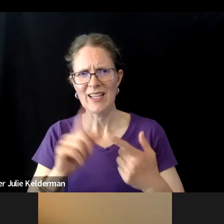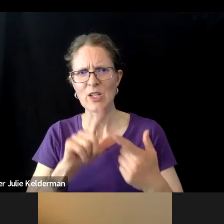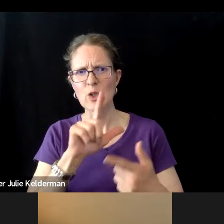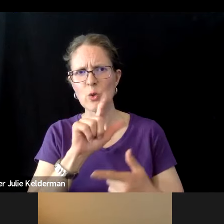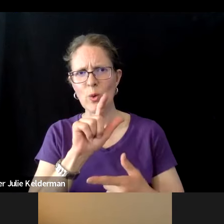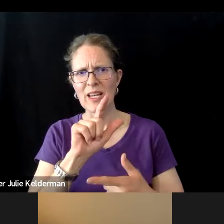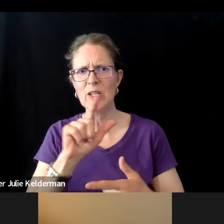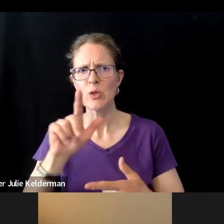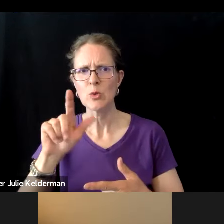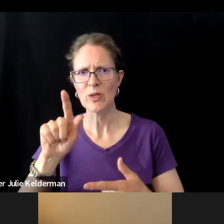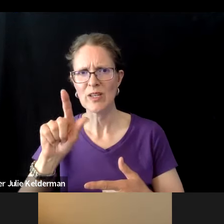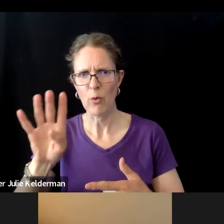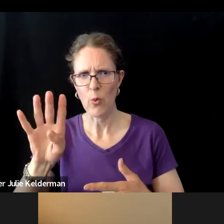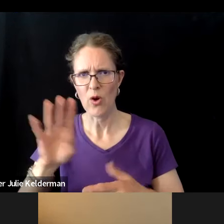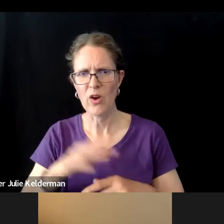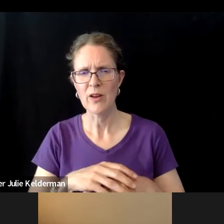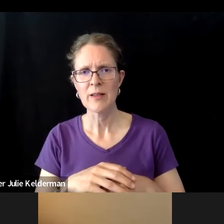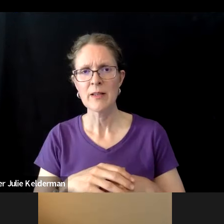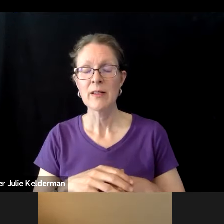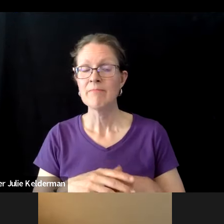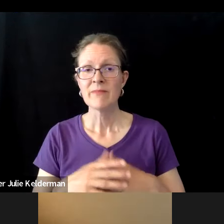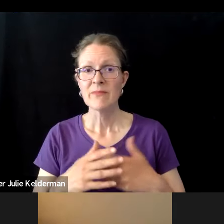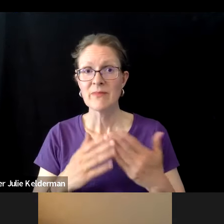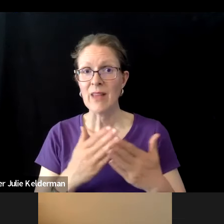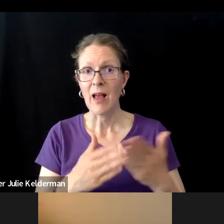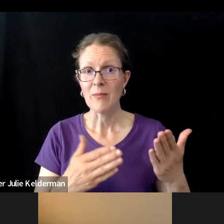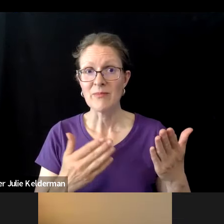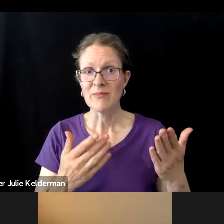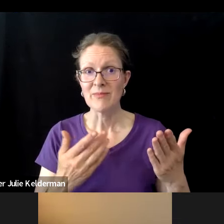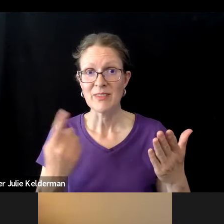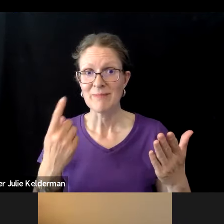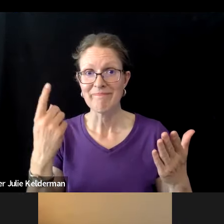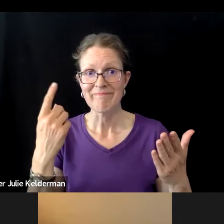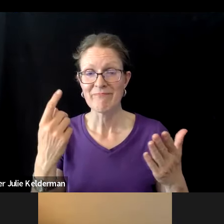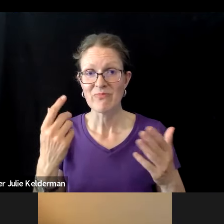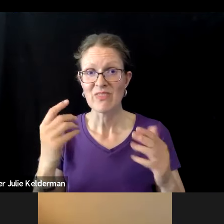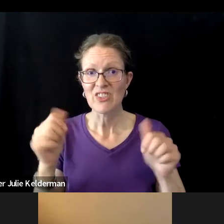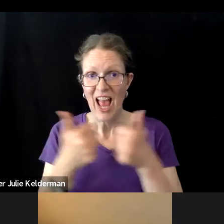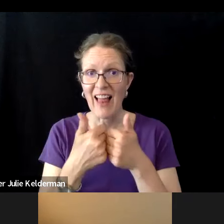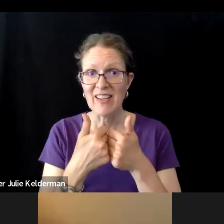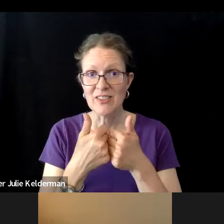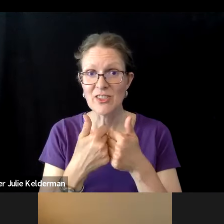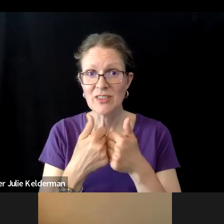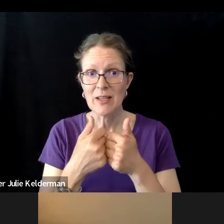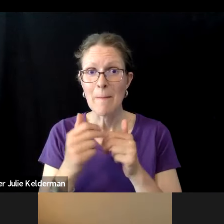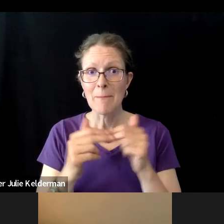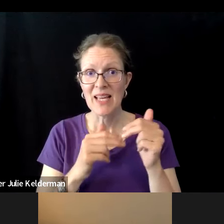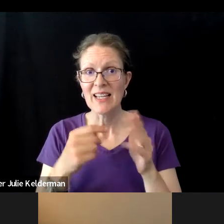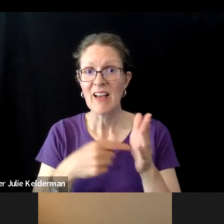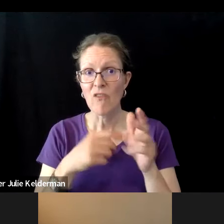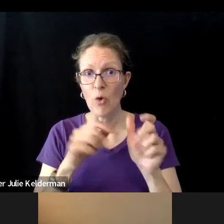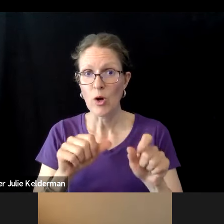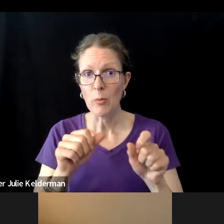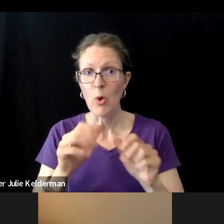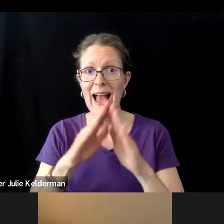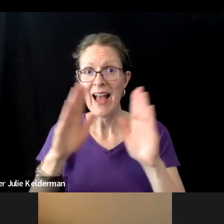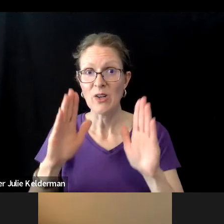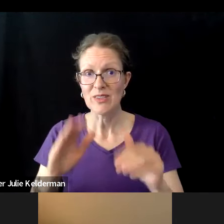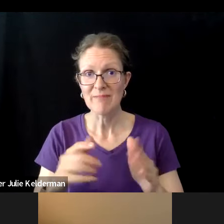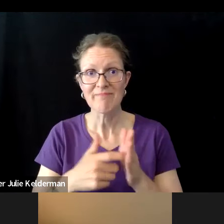And some of that is the challenge of building affordable housing is that it takes a long